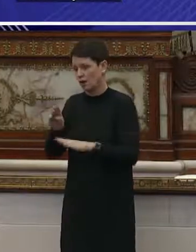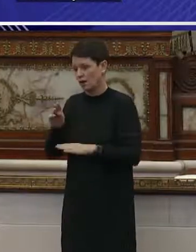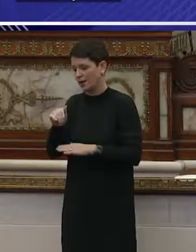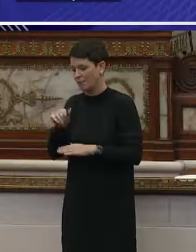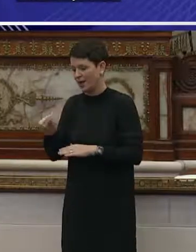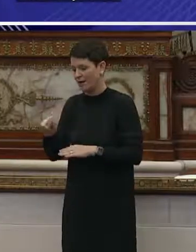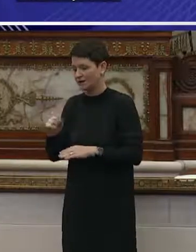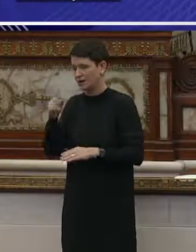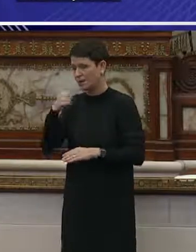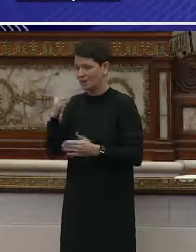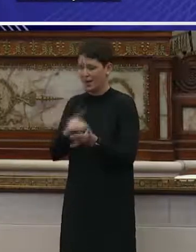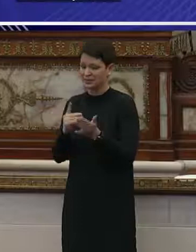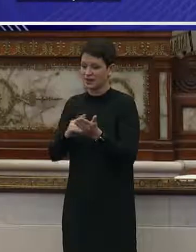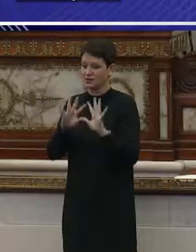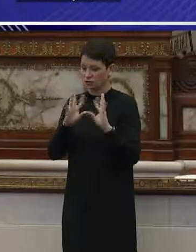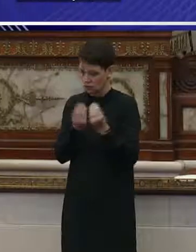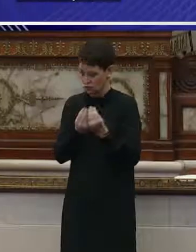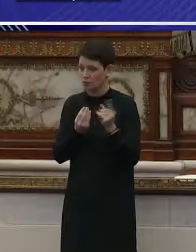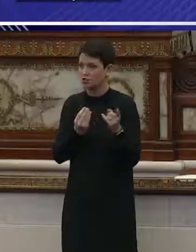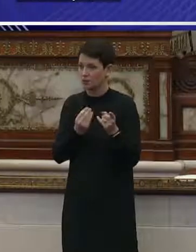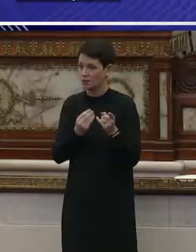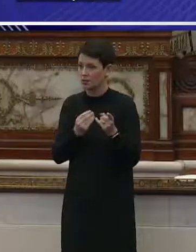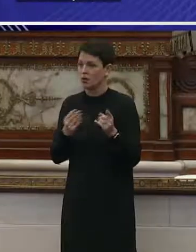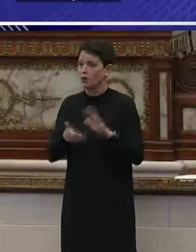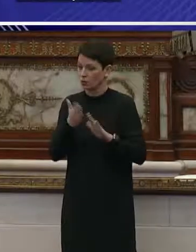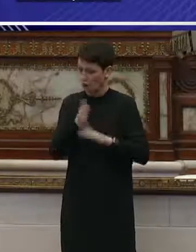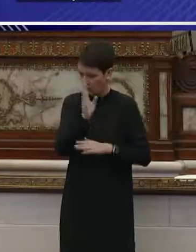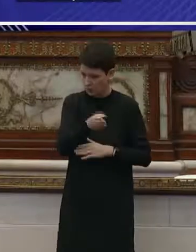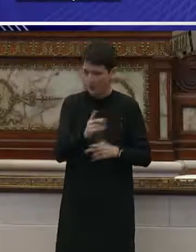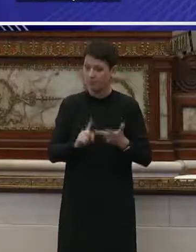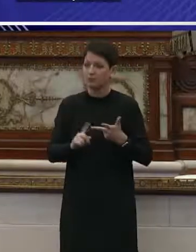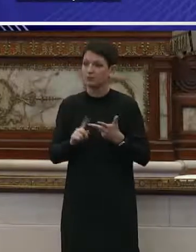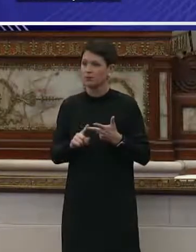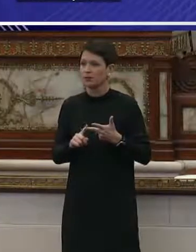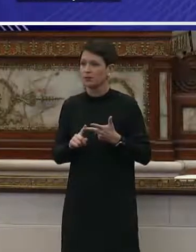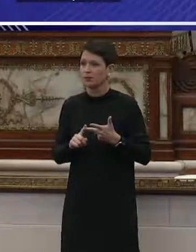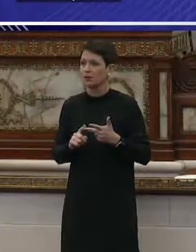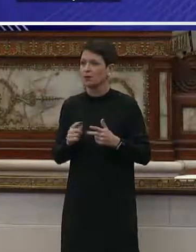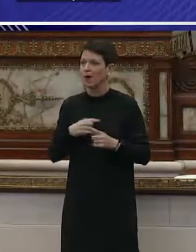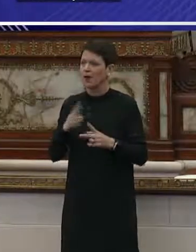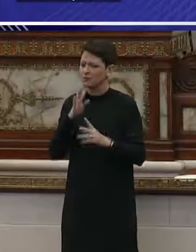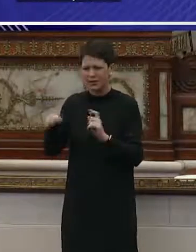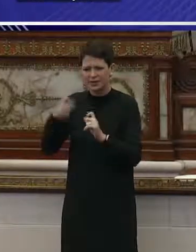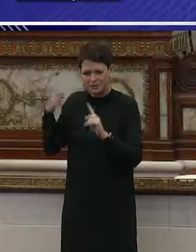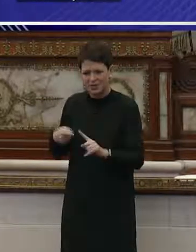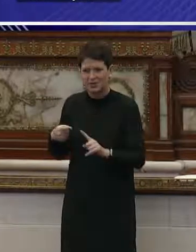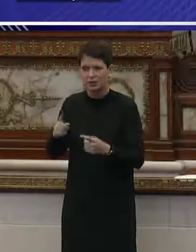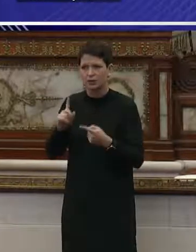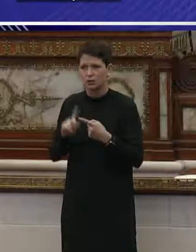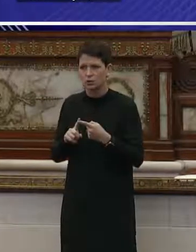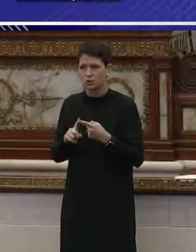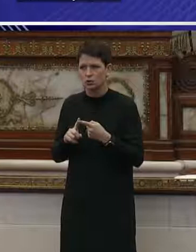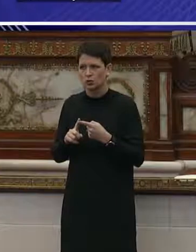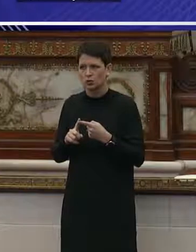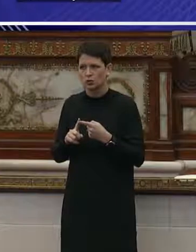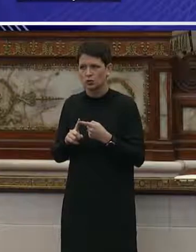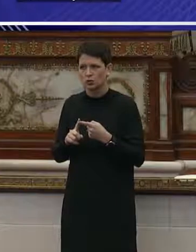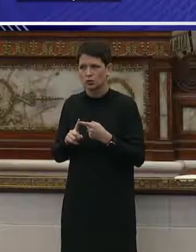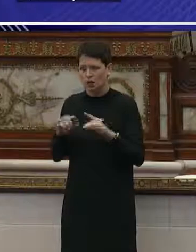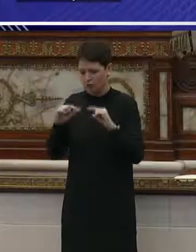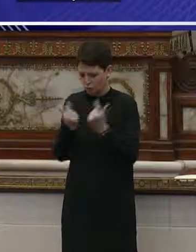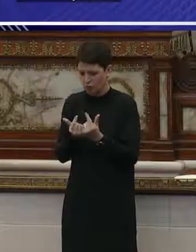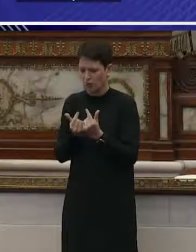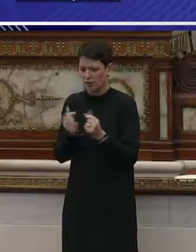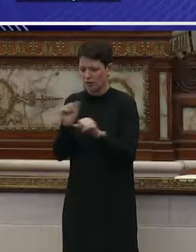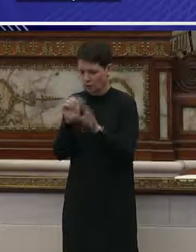Black Doctors COVID Consortium is running mass clinics. We have increased their dosage. I'm speaking very specifically to the group